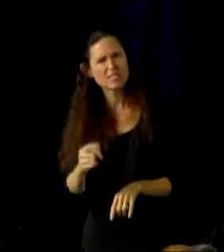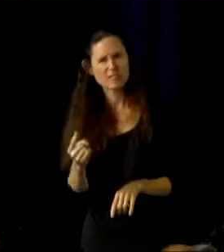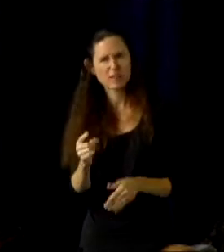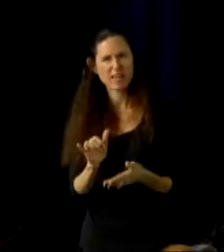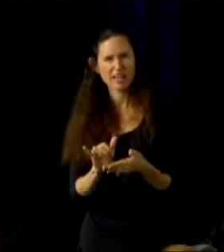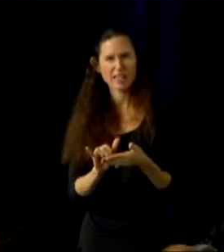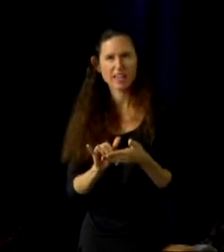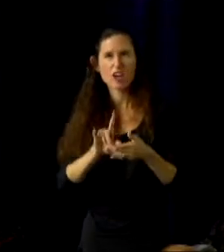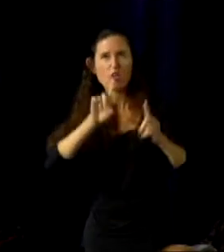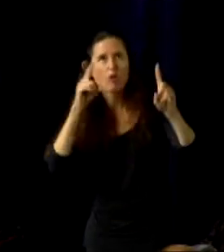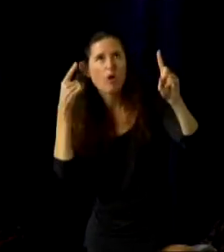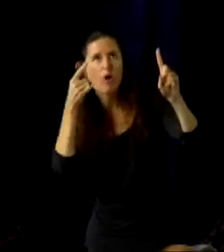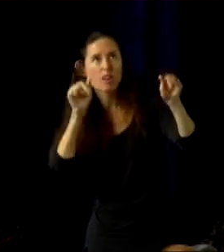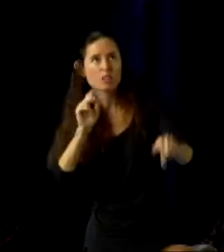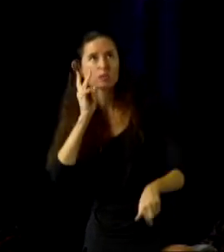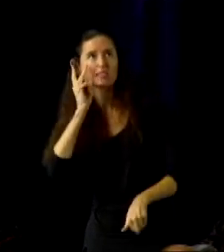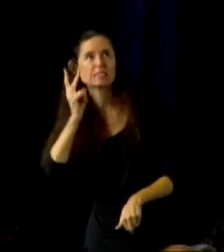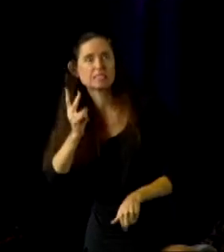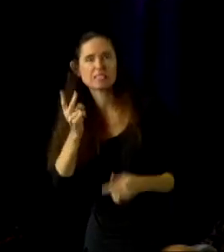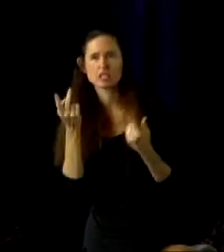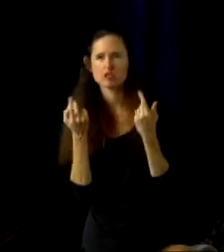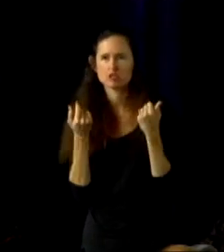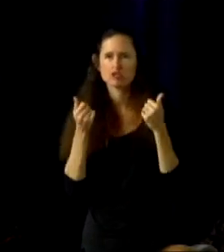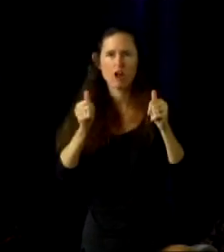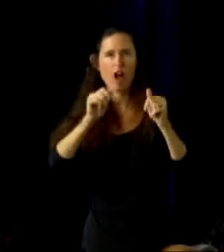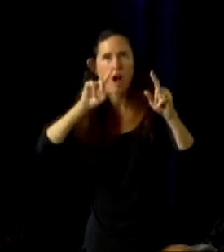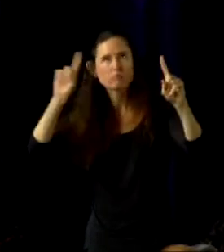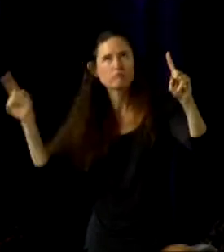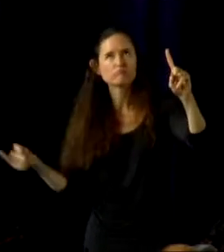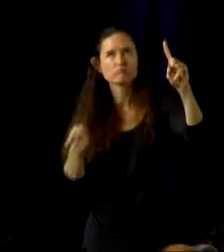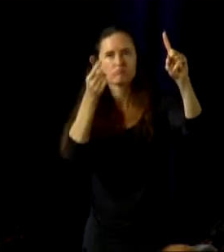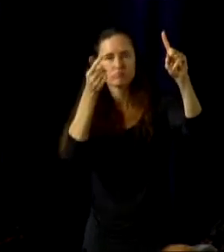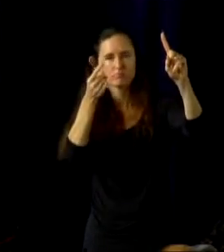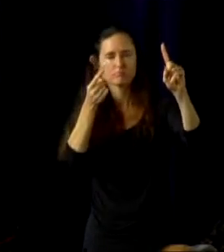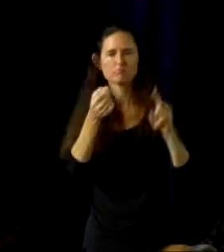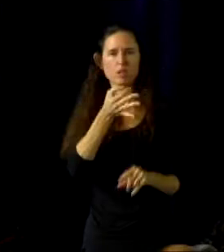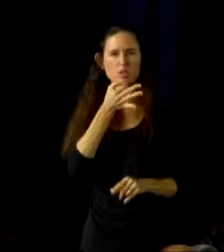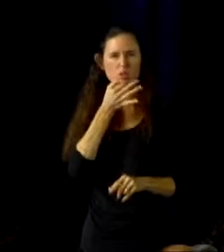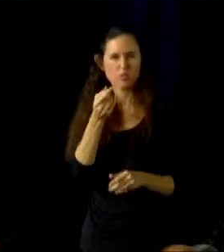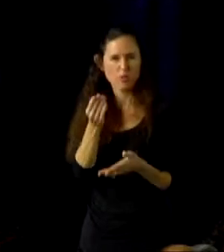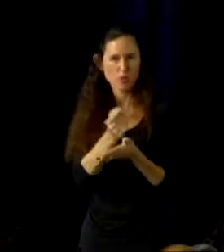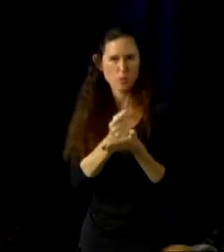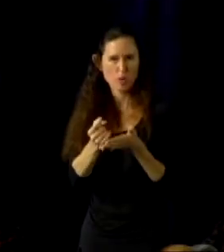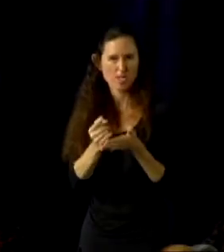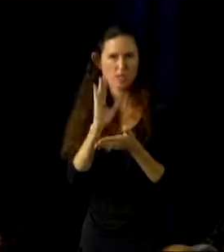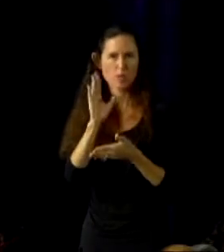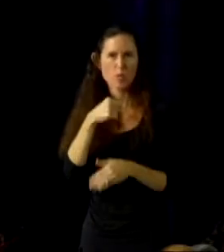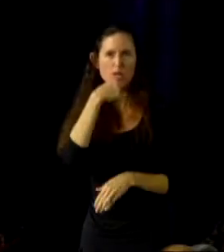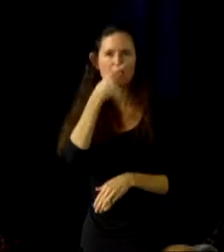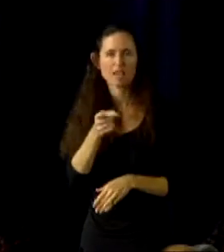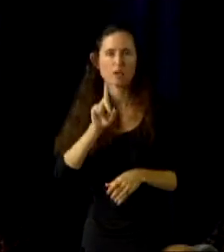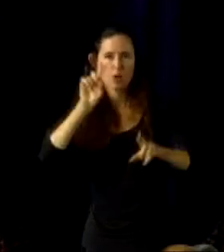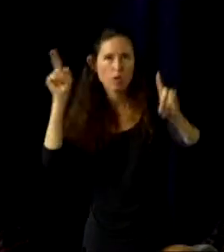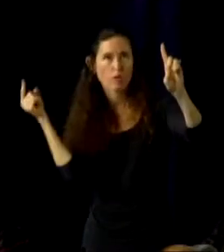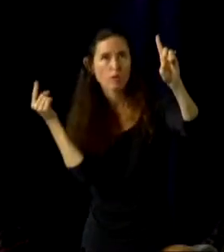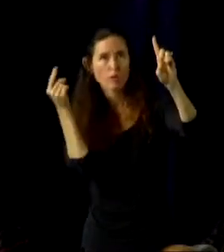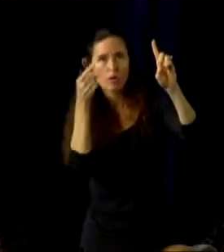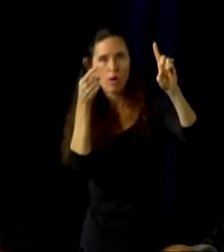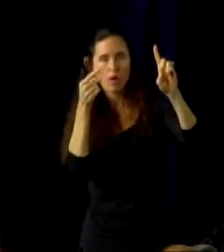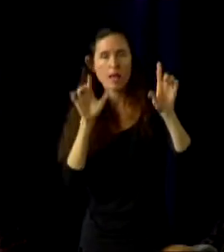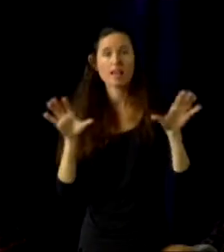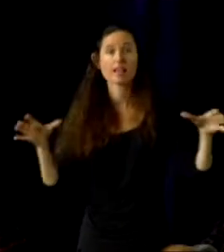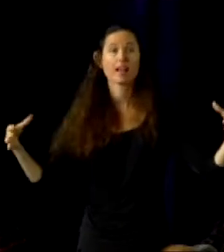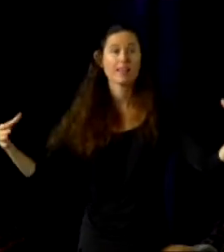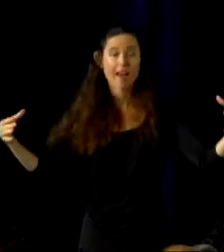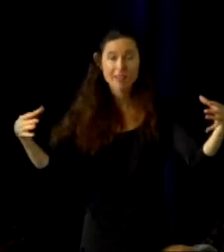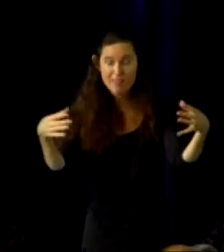goal. We need a tangible goal to shoot for. So in the coming weeks, we're going to put out there what that goal will be, and that collectively, I